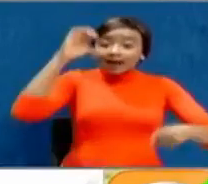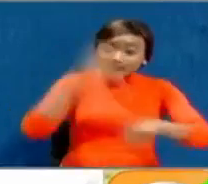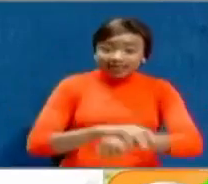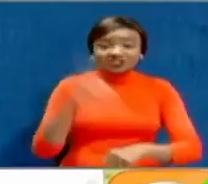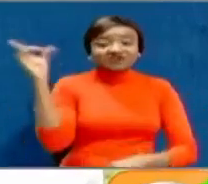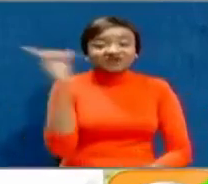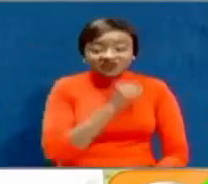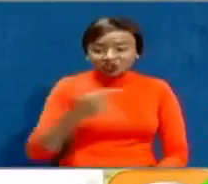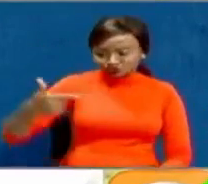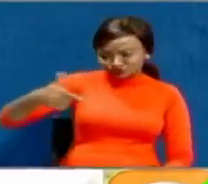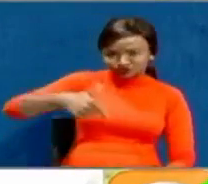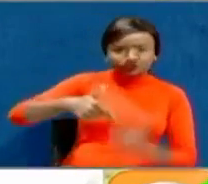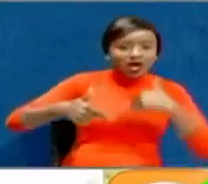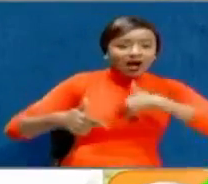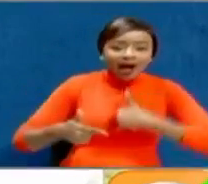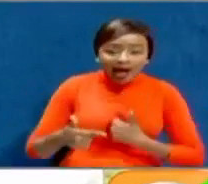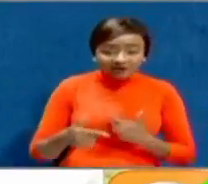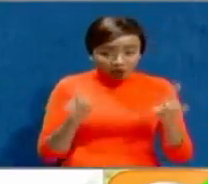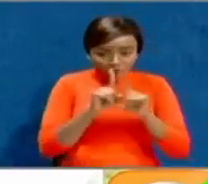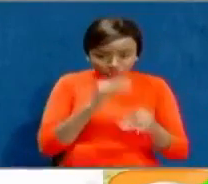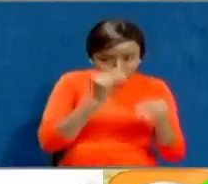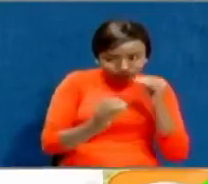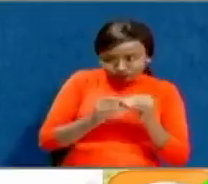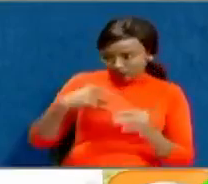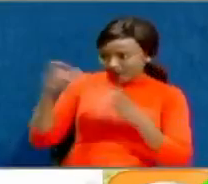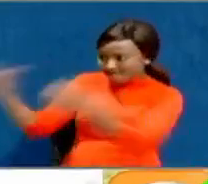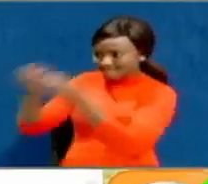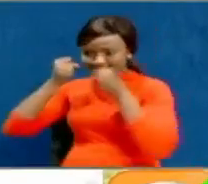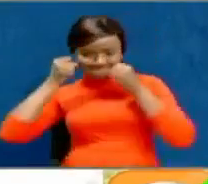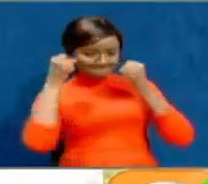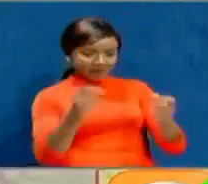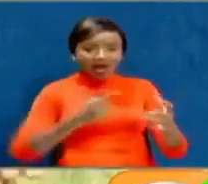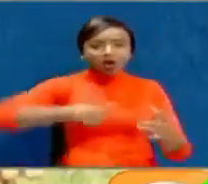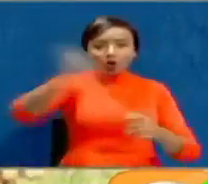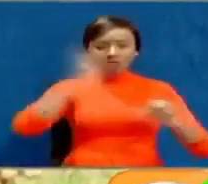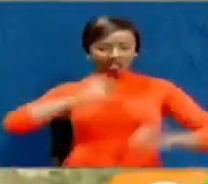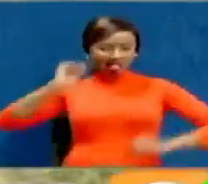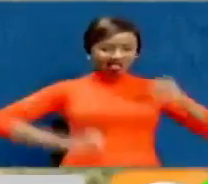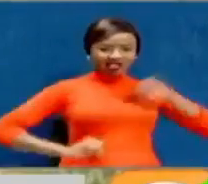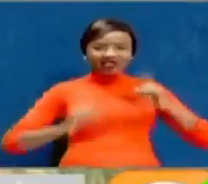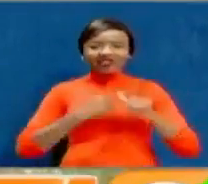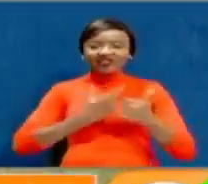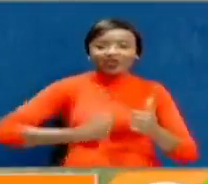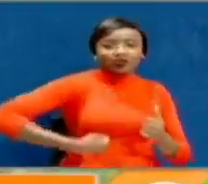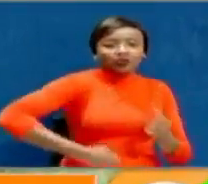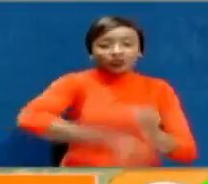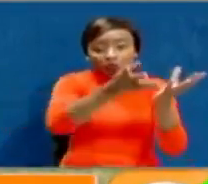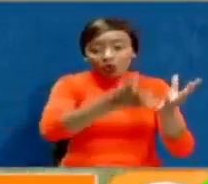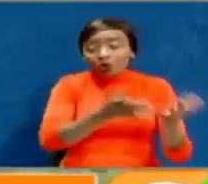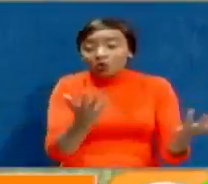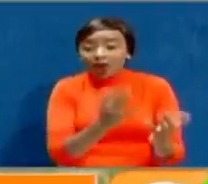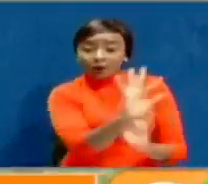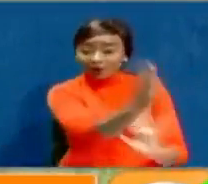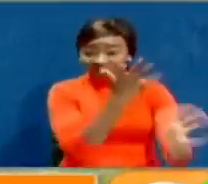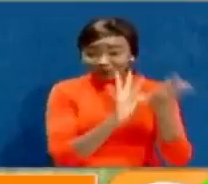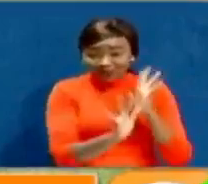imetafutwa, paka imewekwa mafuta, ilikuwa imepangiwa niende nidungwe visu, nitupwe kwa kichaka. What was even shocking